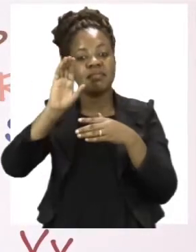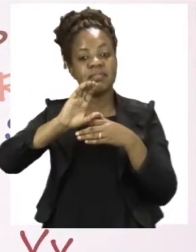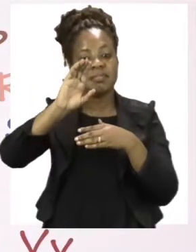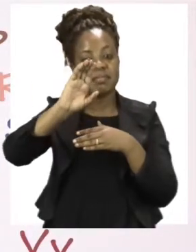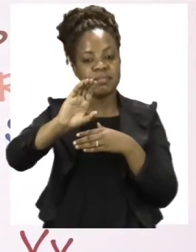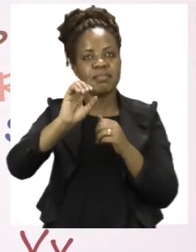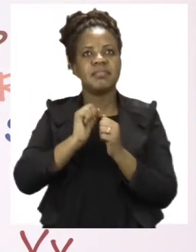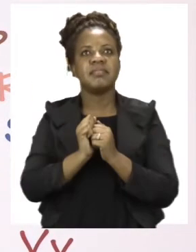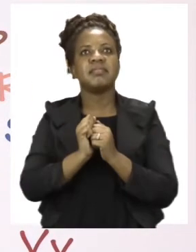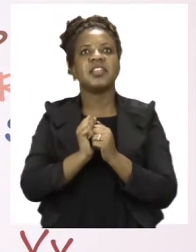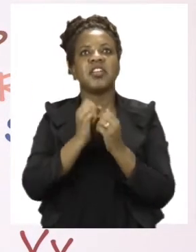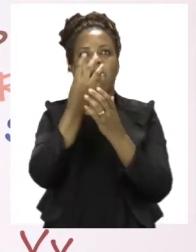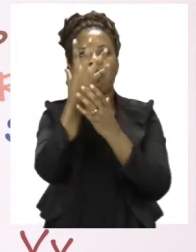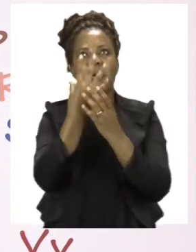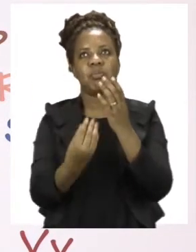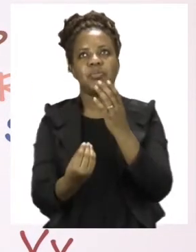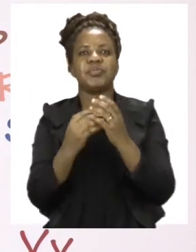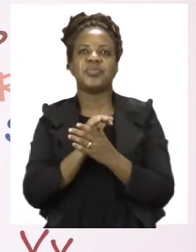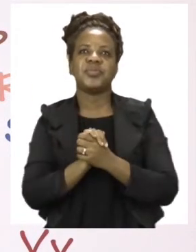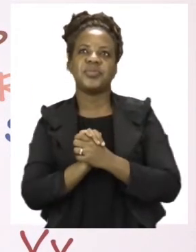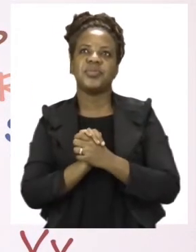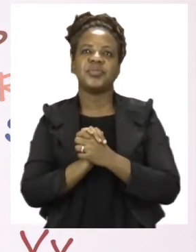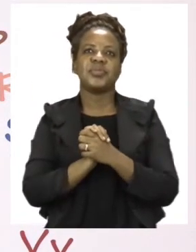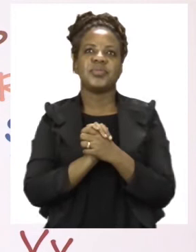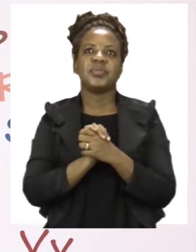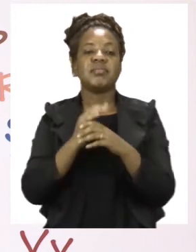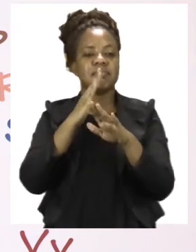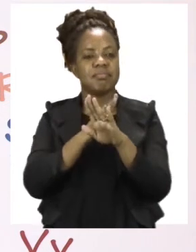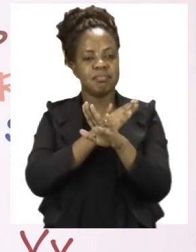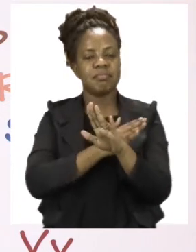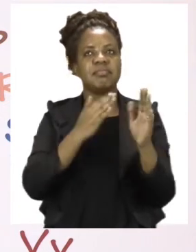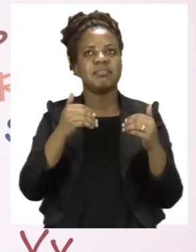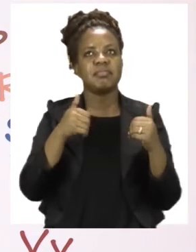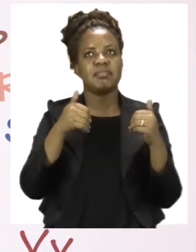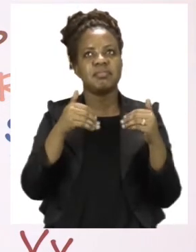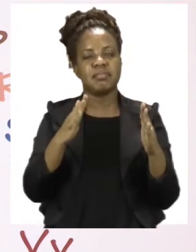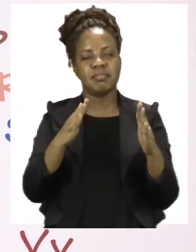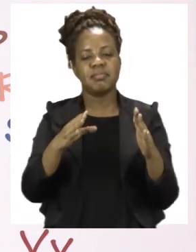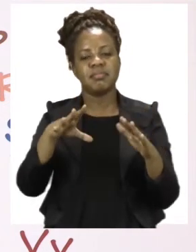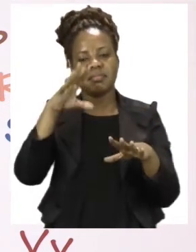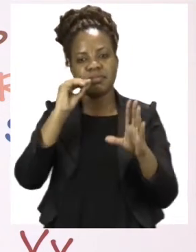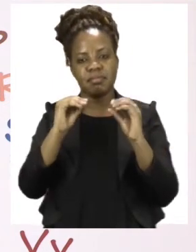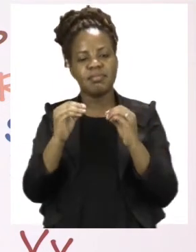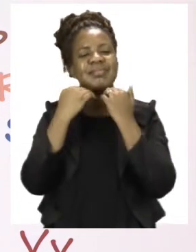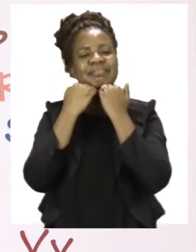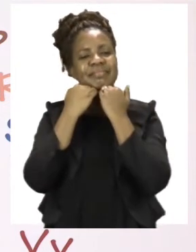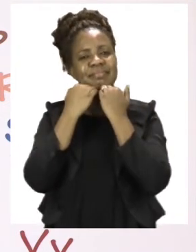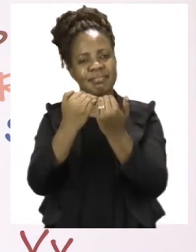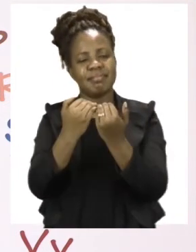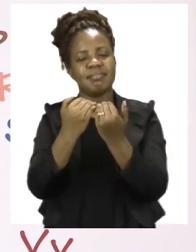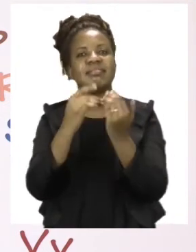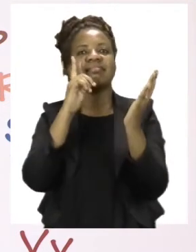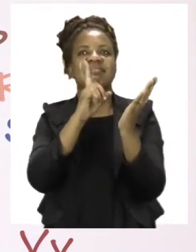and autumn. And before we get into any lessons, boys and girls, it is always important for us to